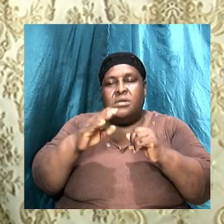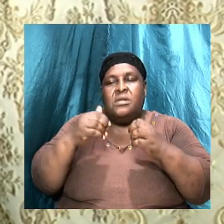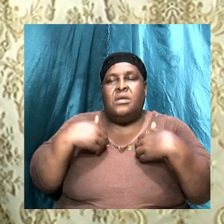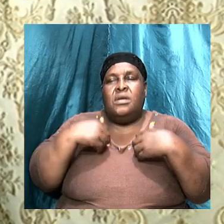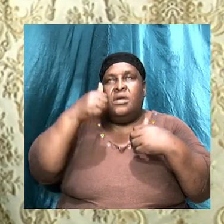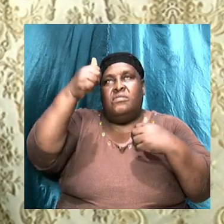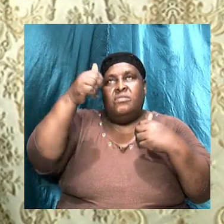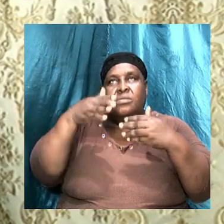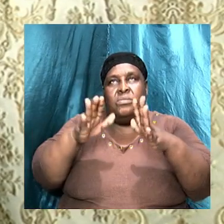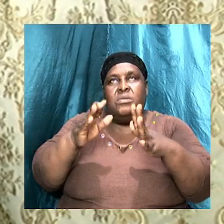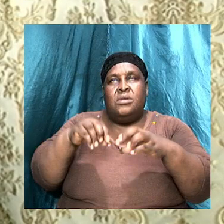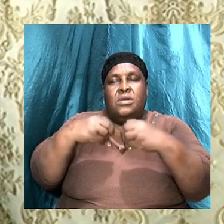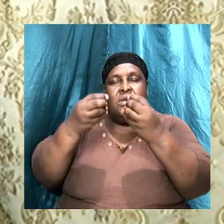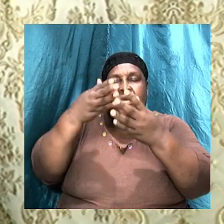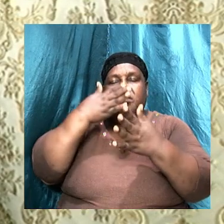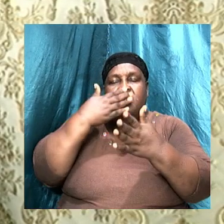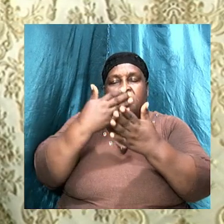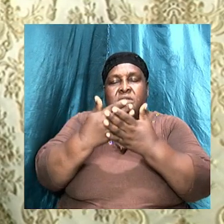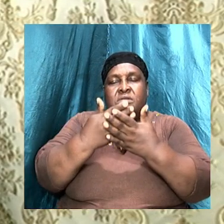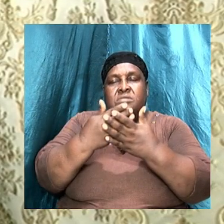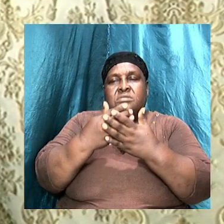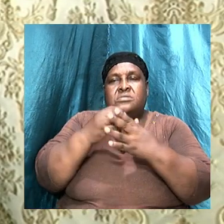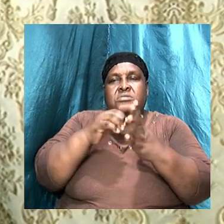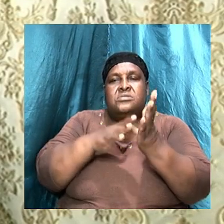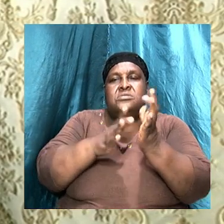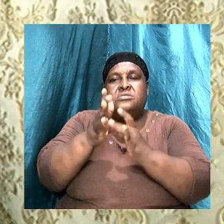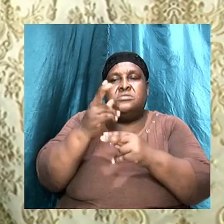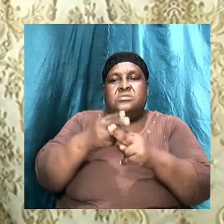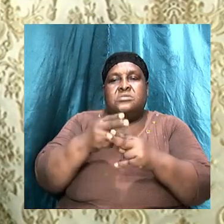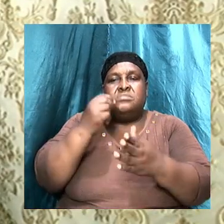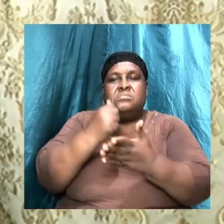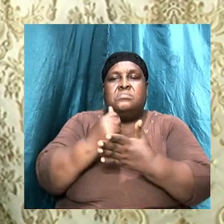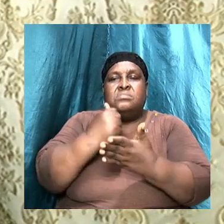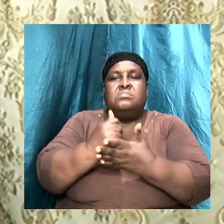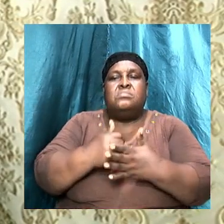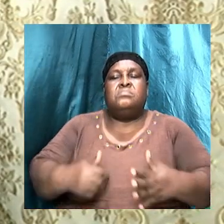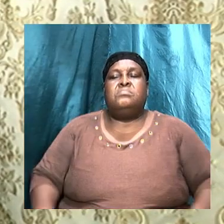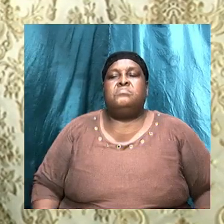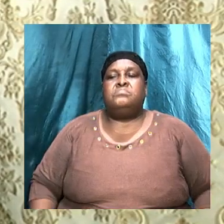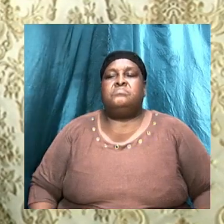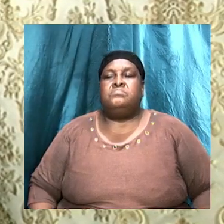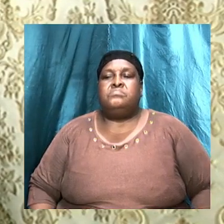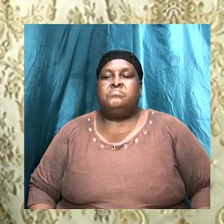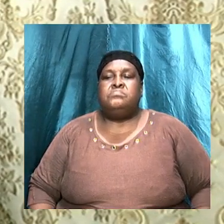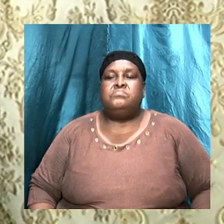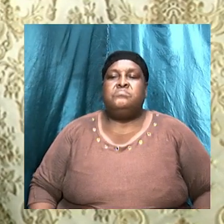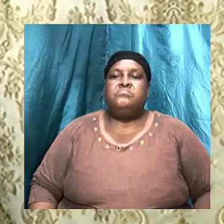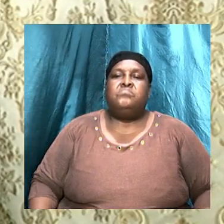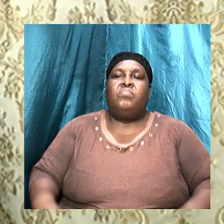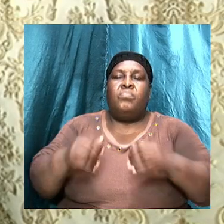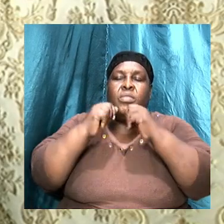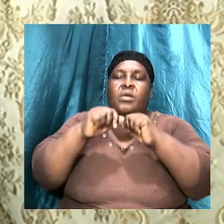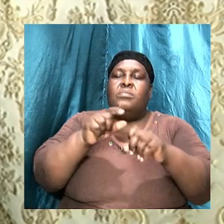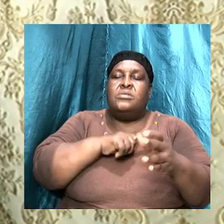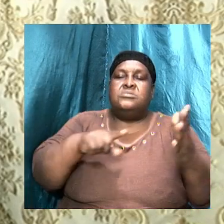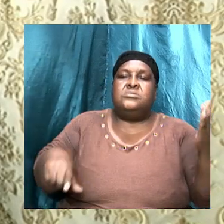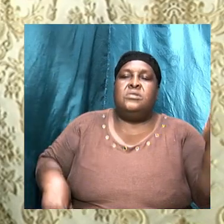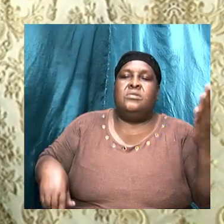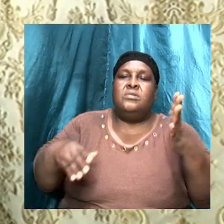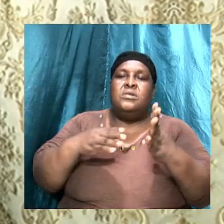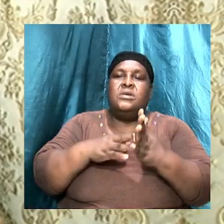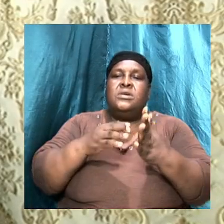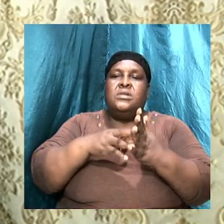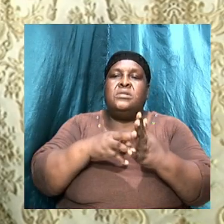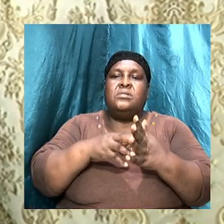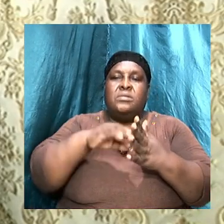as we give you thanks in Jesus' name. Amen. Amen. Amen. Bless the Lord again and